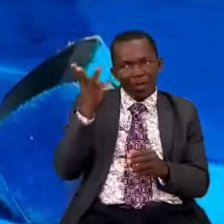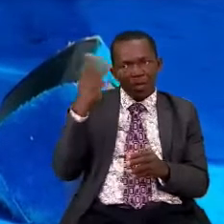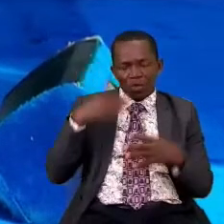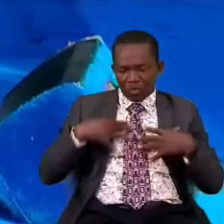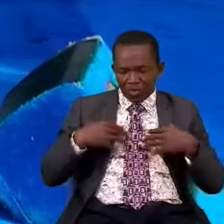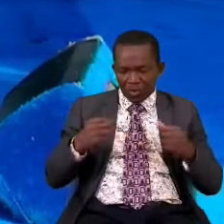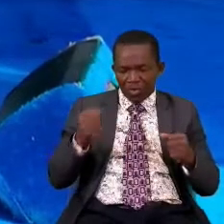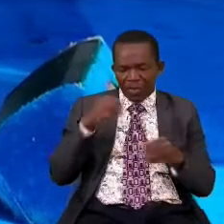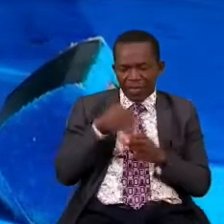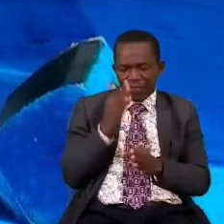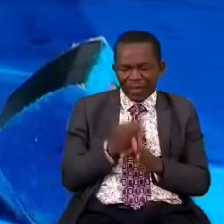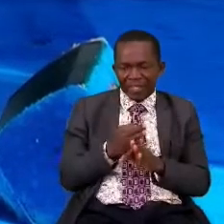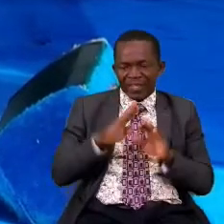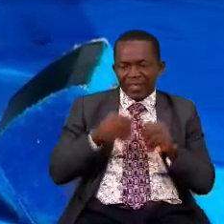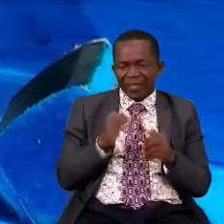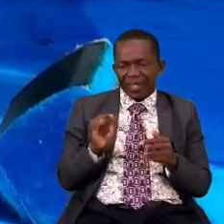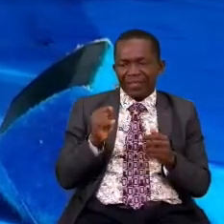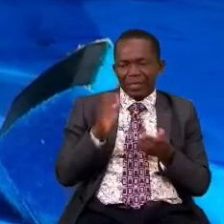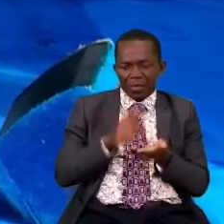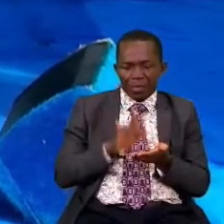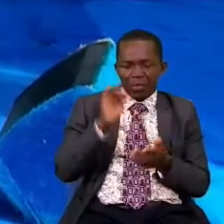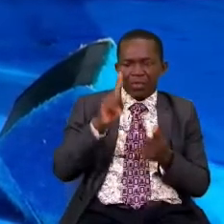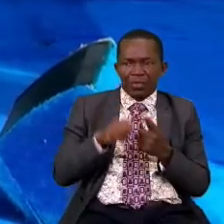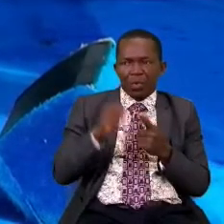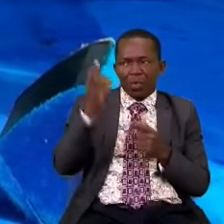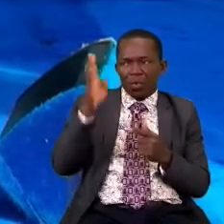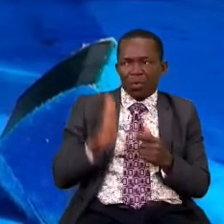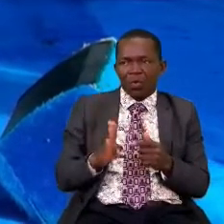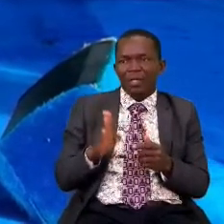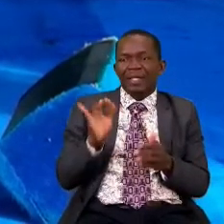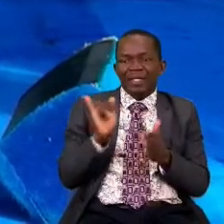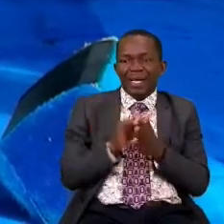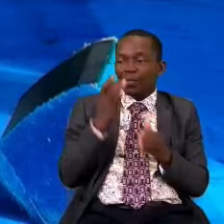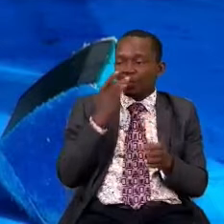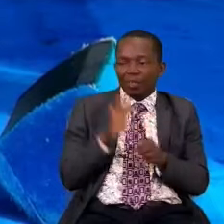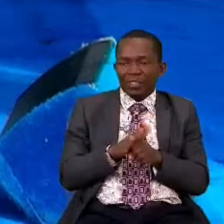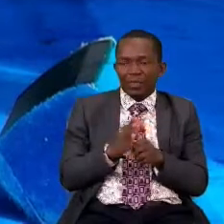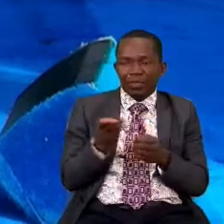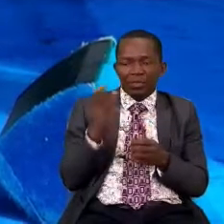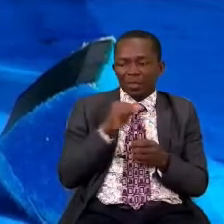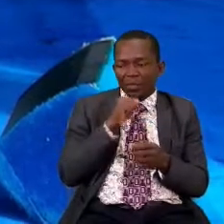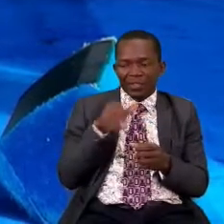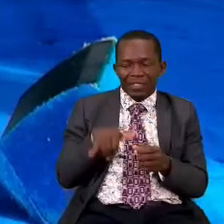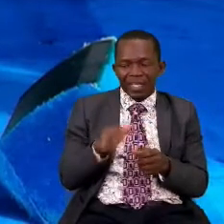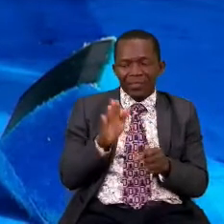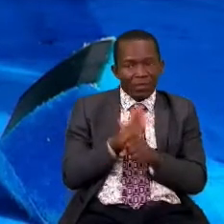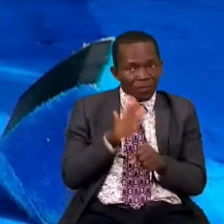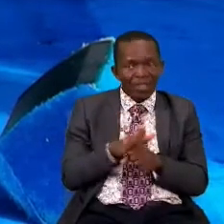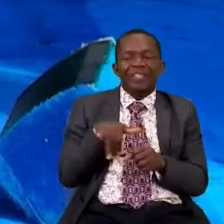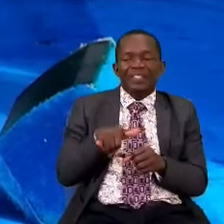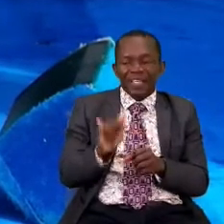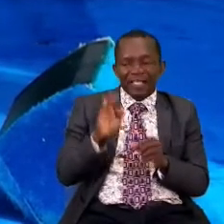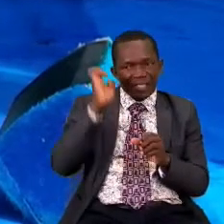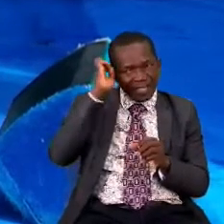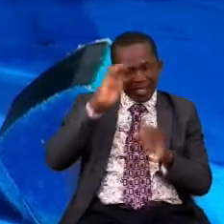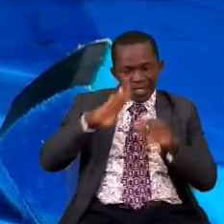God, because he counted those things which were not as if they were, because he